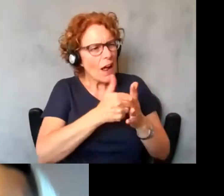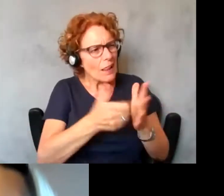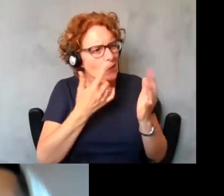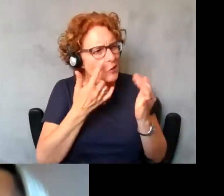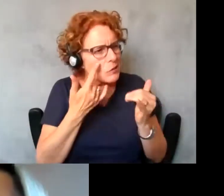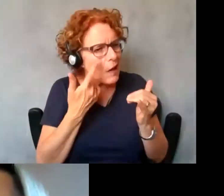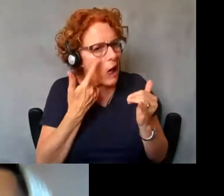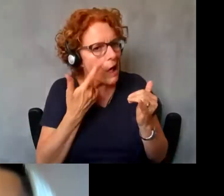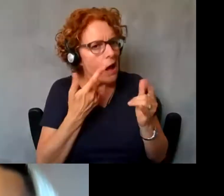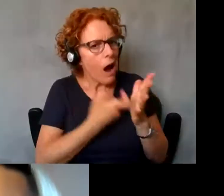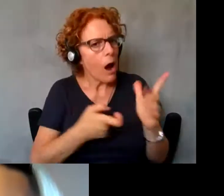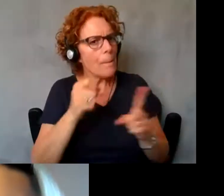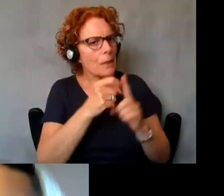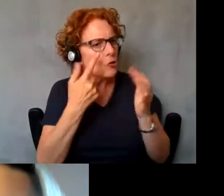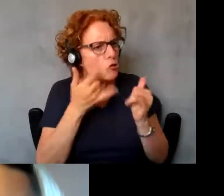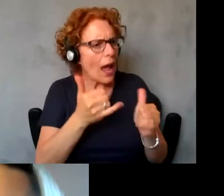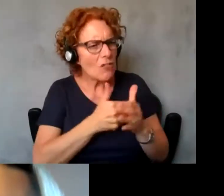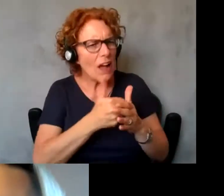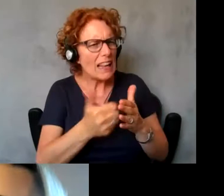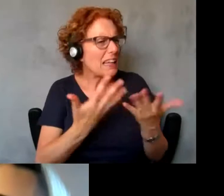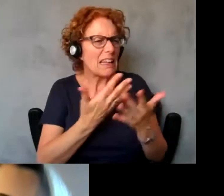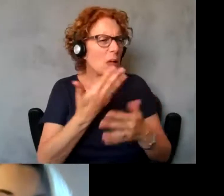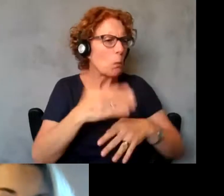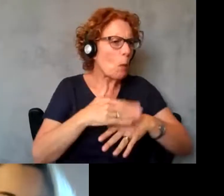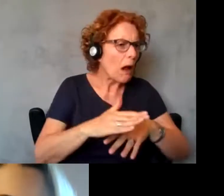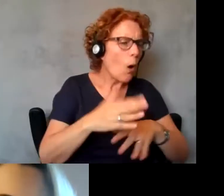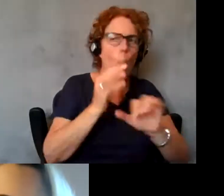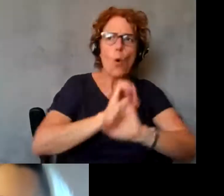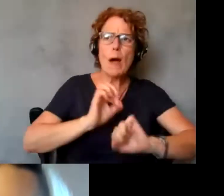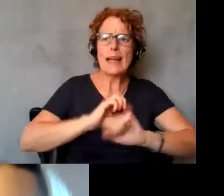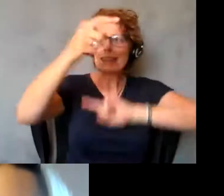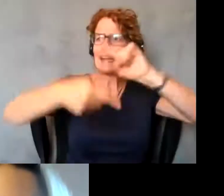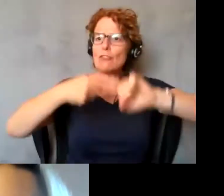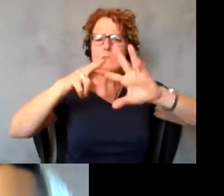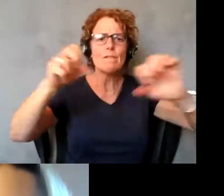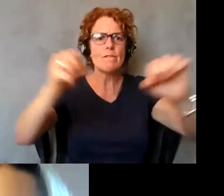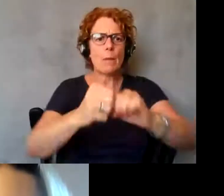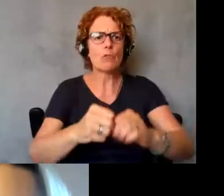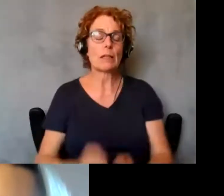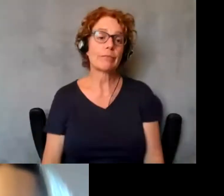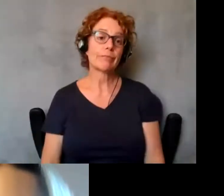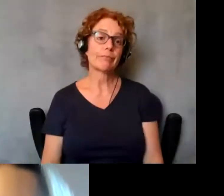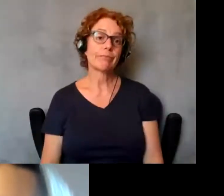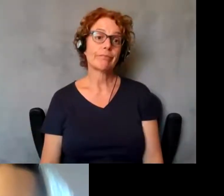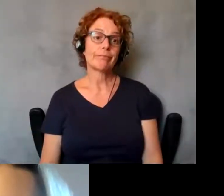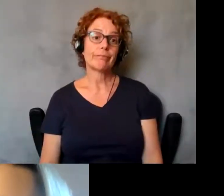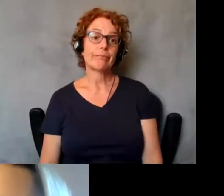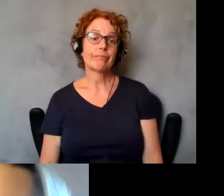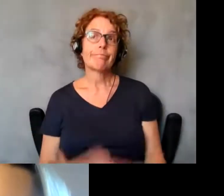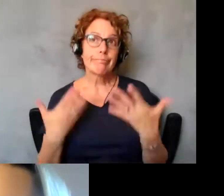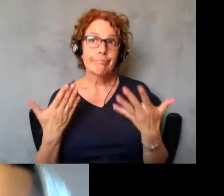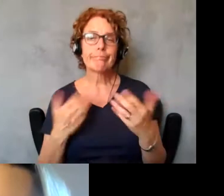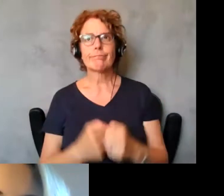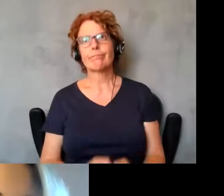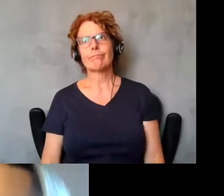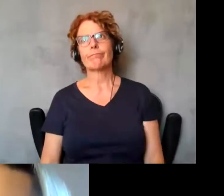the RP checked and whether to wait until next February. So, you know, it's where, well, okay,